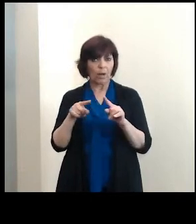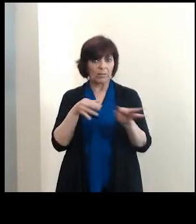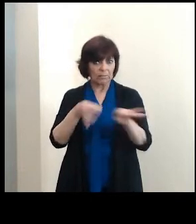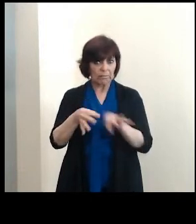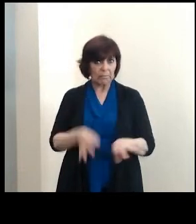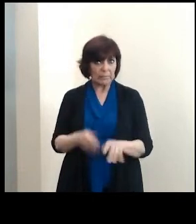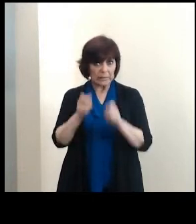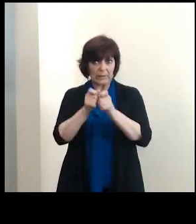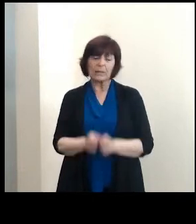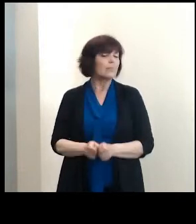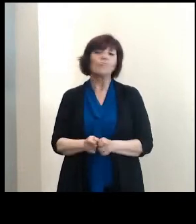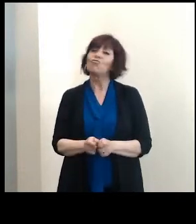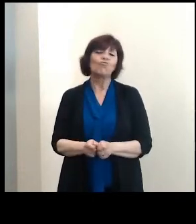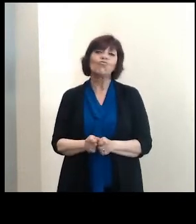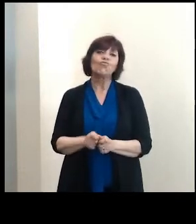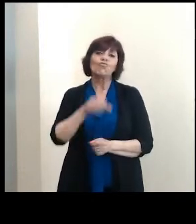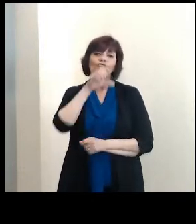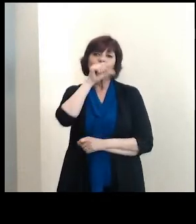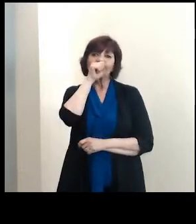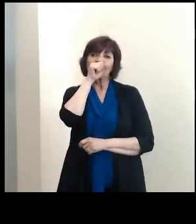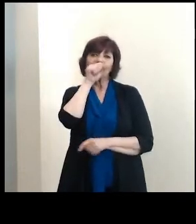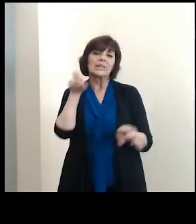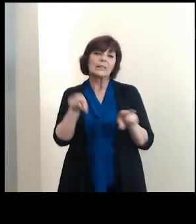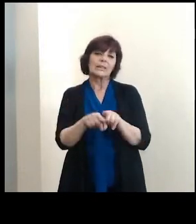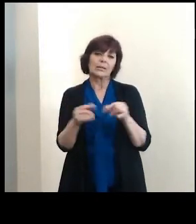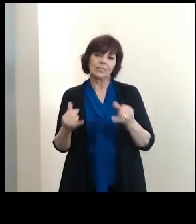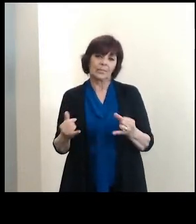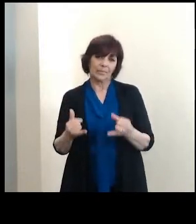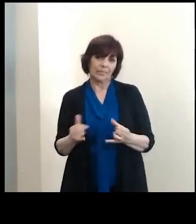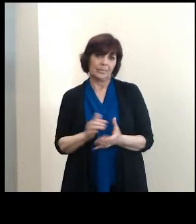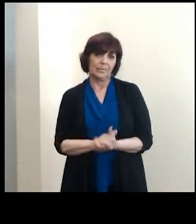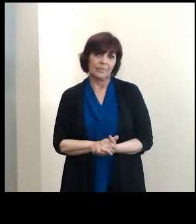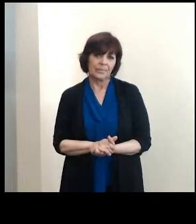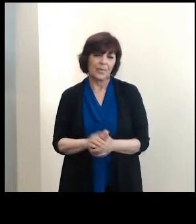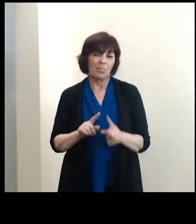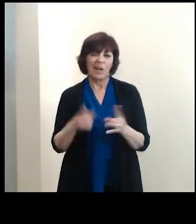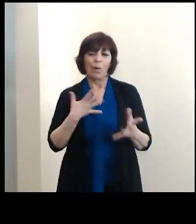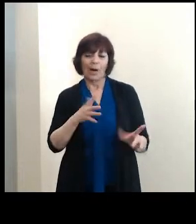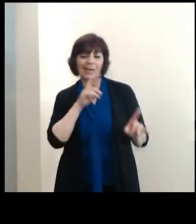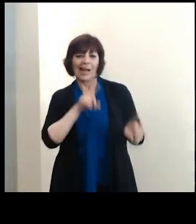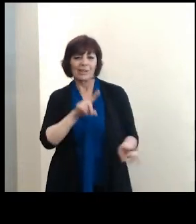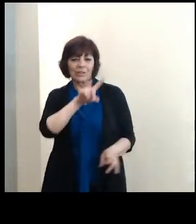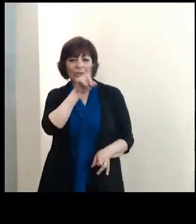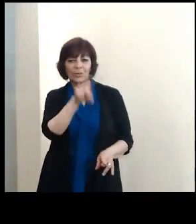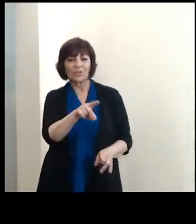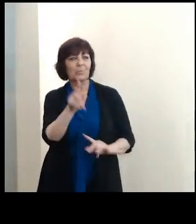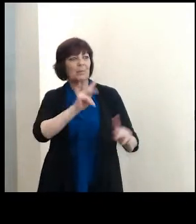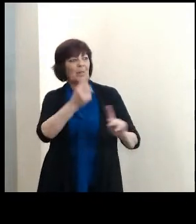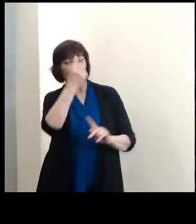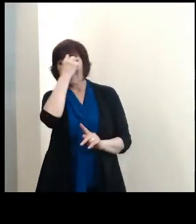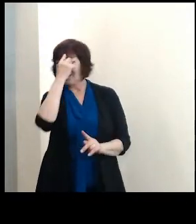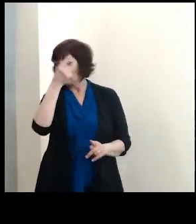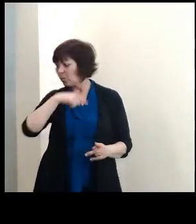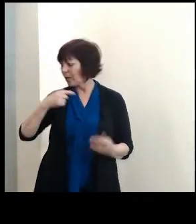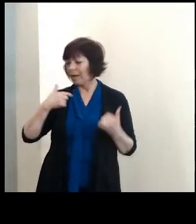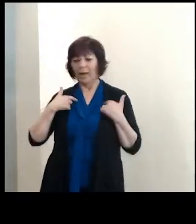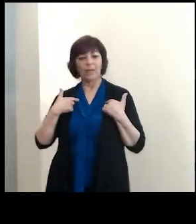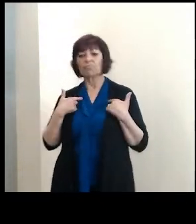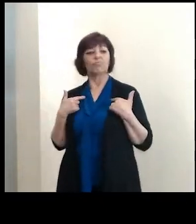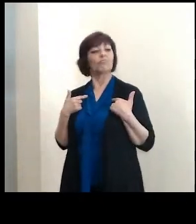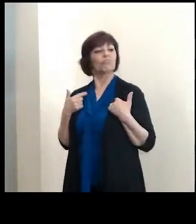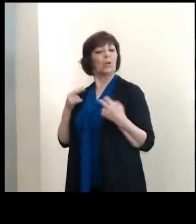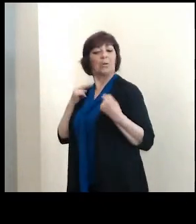And that's the same rule we're going to apply now. Other than I did want to answer your question, because I think people seem to think that we have already